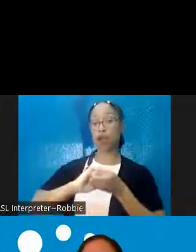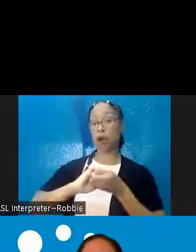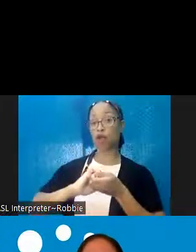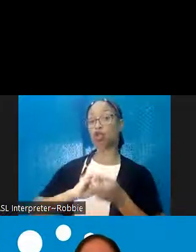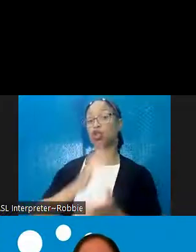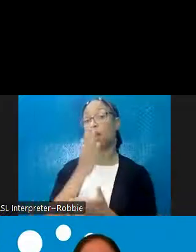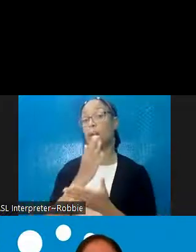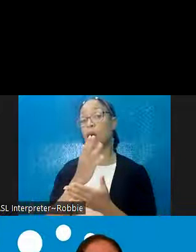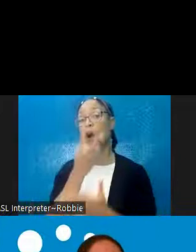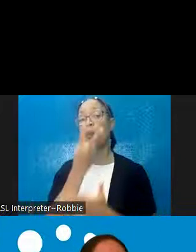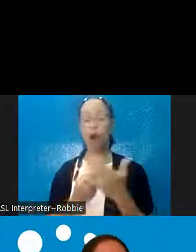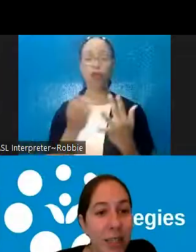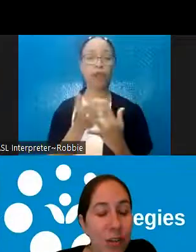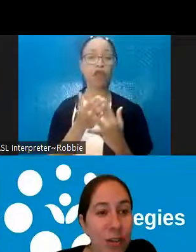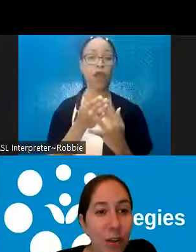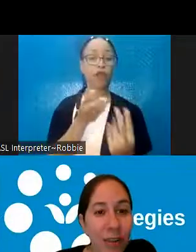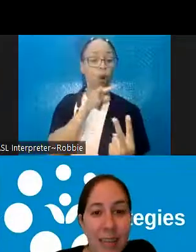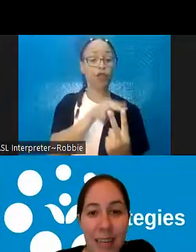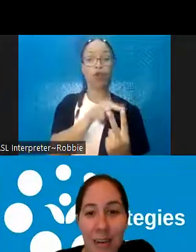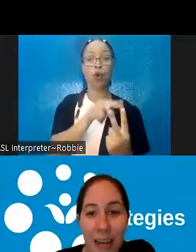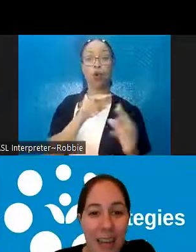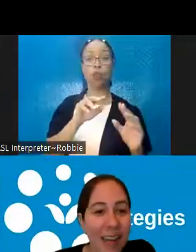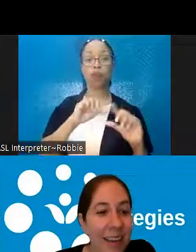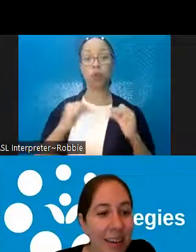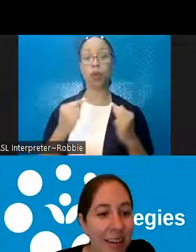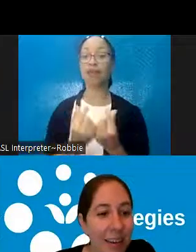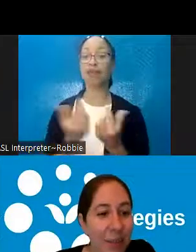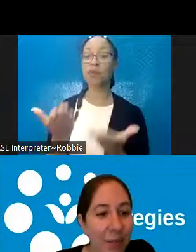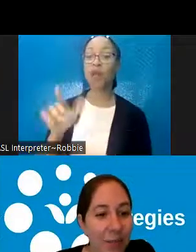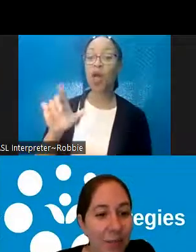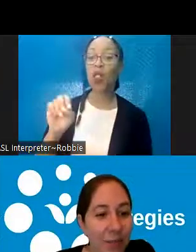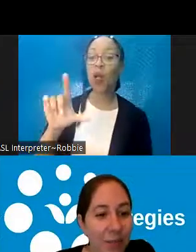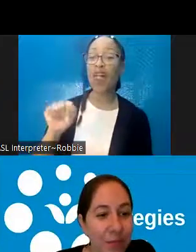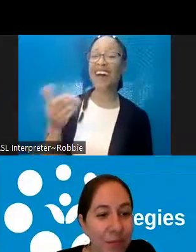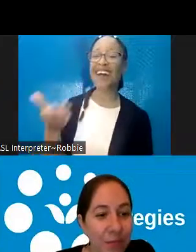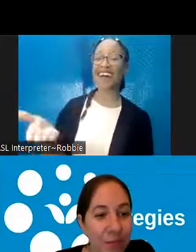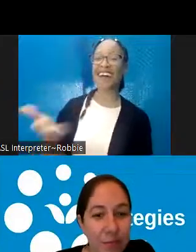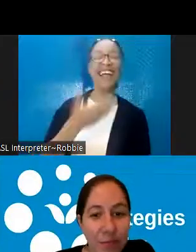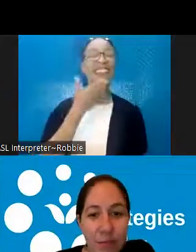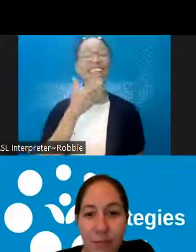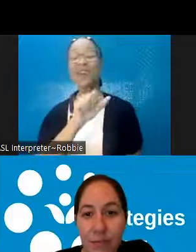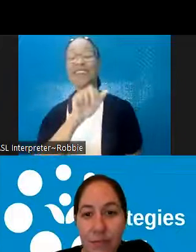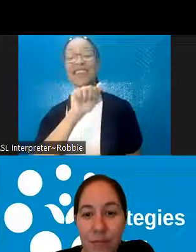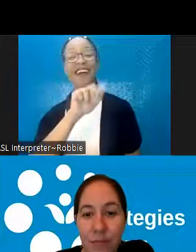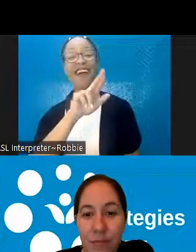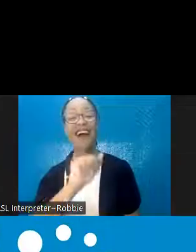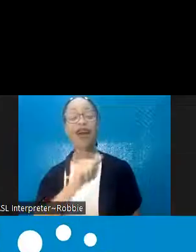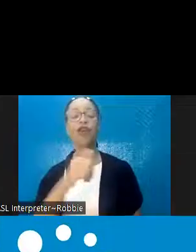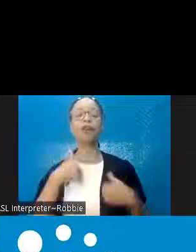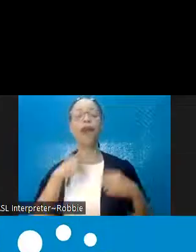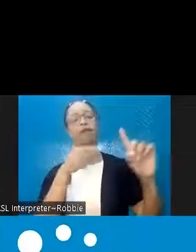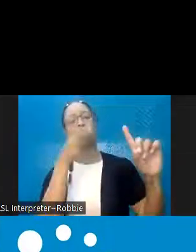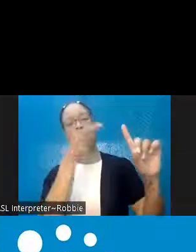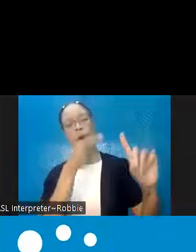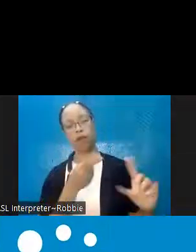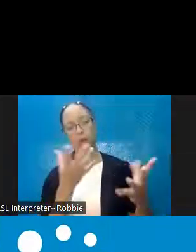between CAP Center and Children's Bureau. So Lola, take it away. Thanks, Sarah. So we have some intentions that we want to share with you